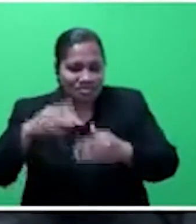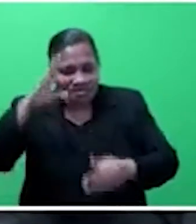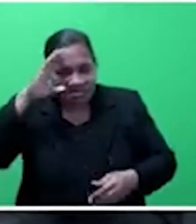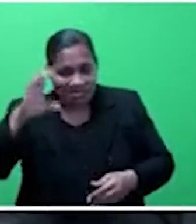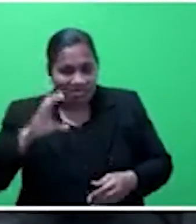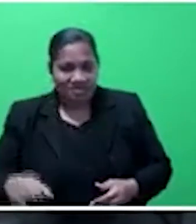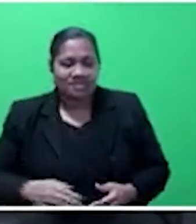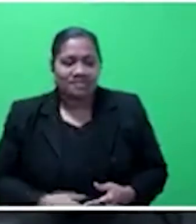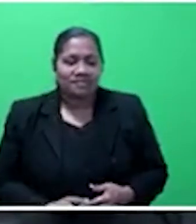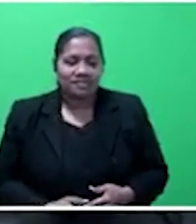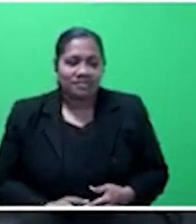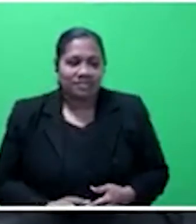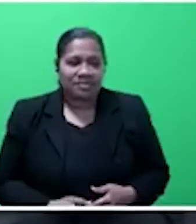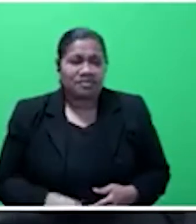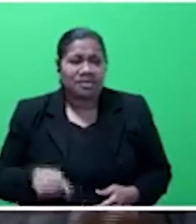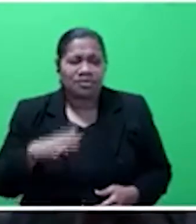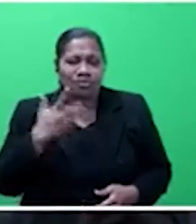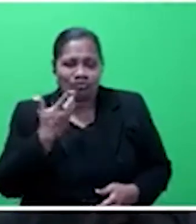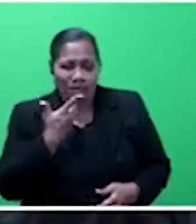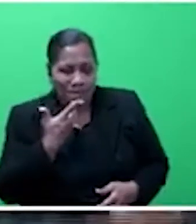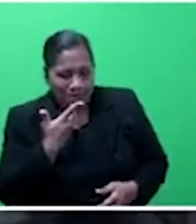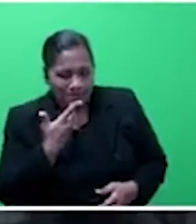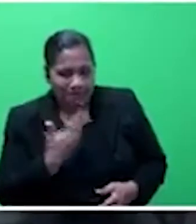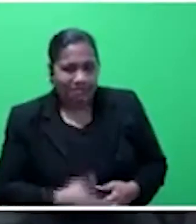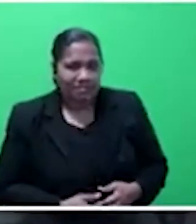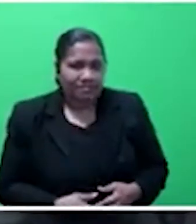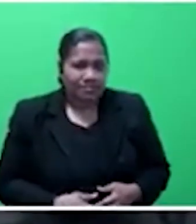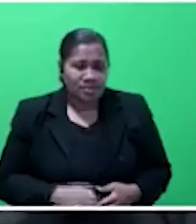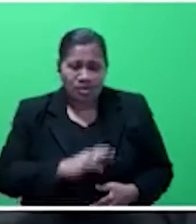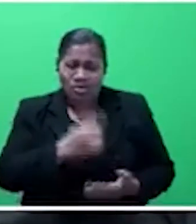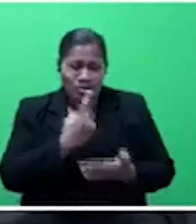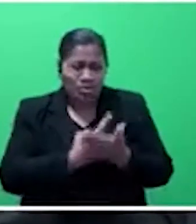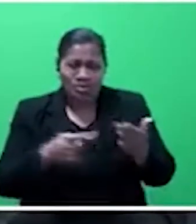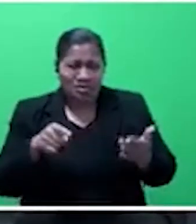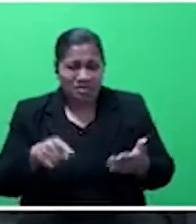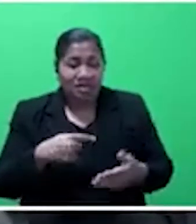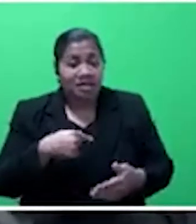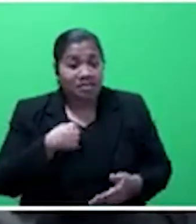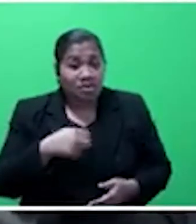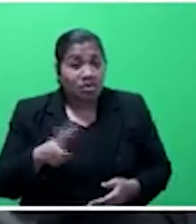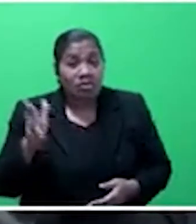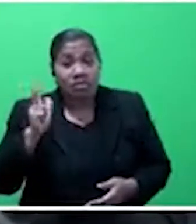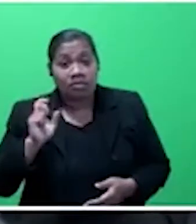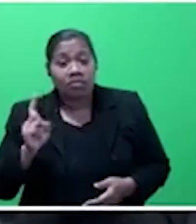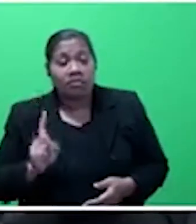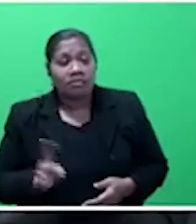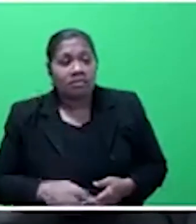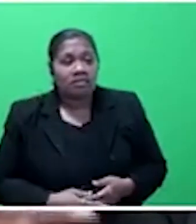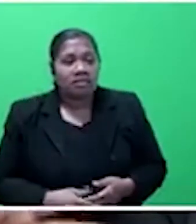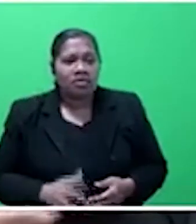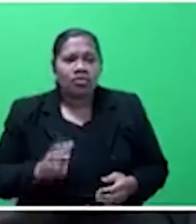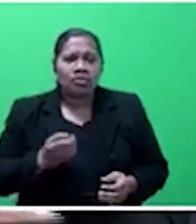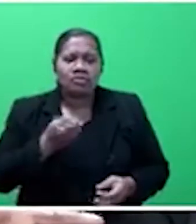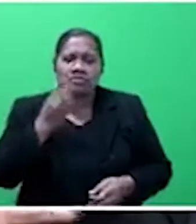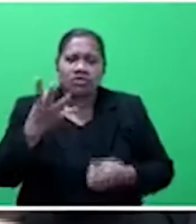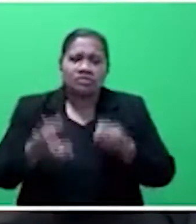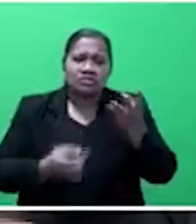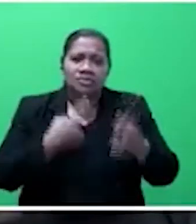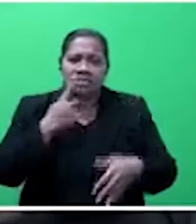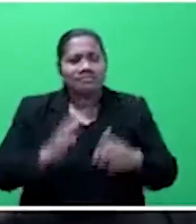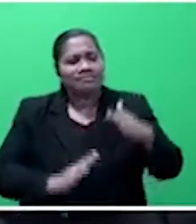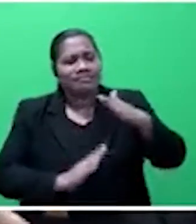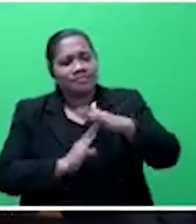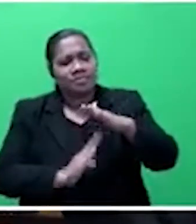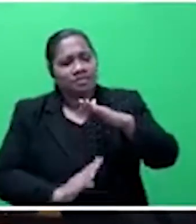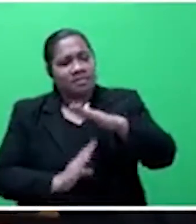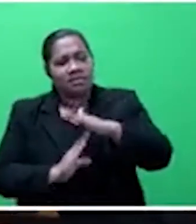It's a shame. Not only that, I've even heard they were shouting, saying, time's up, time's up, time's up, to